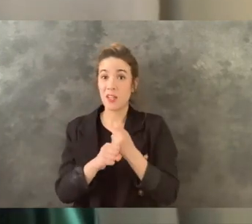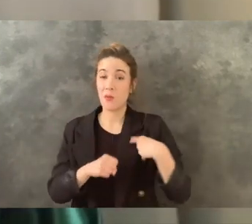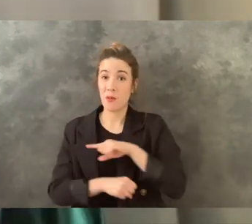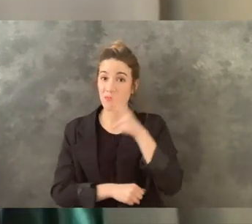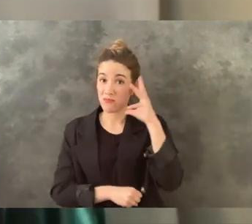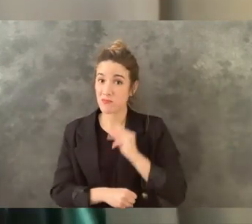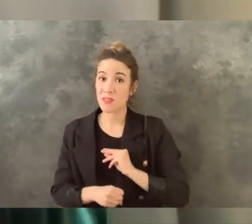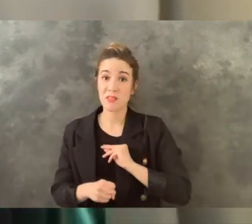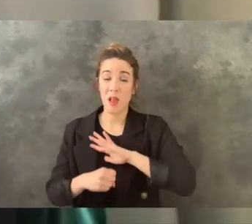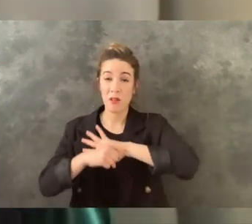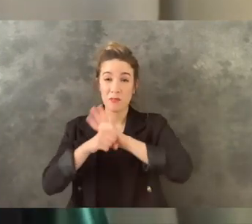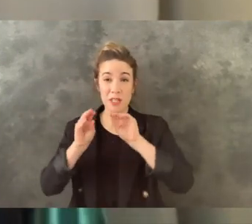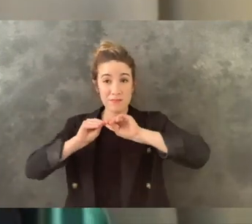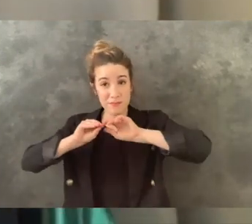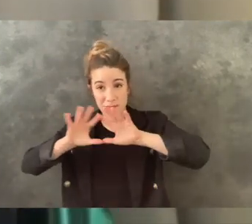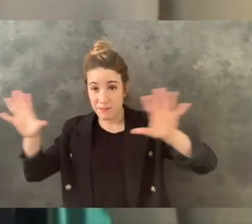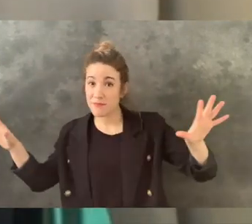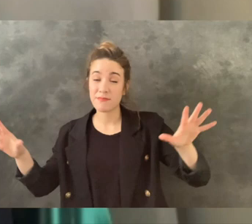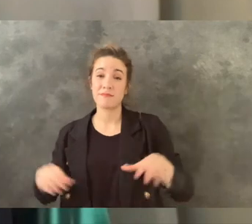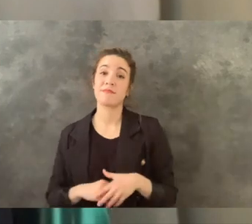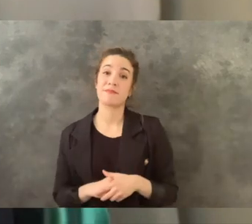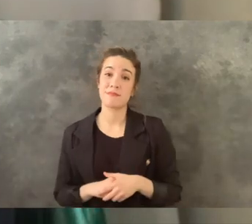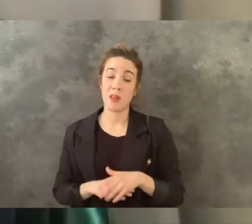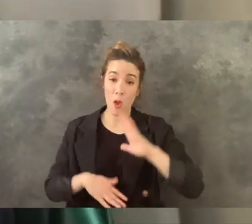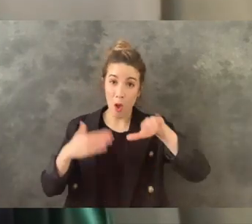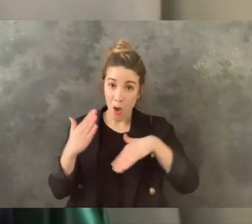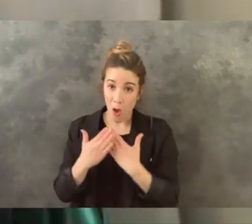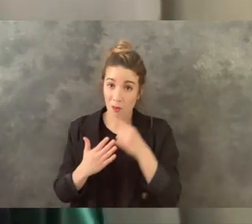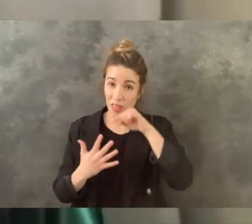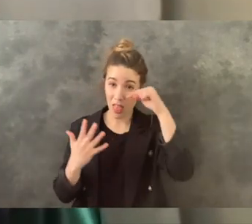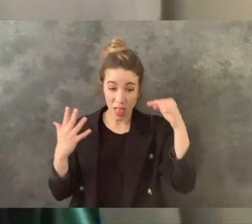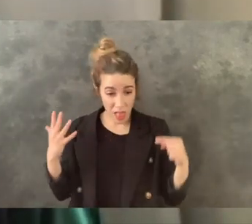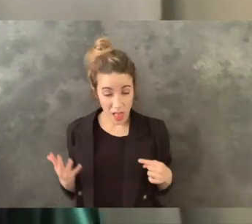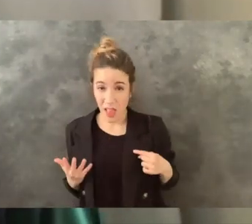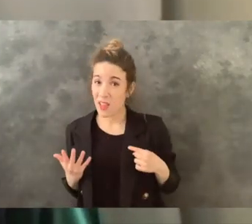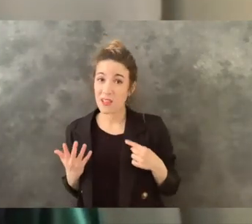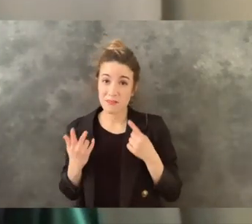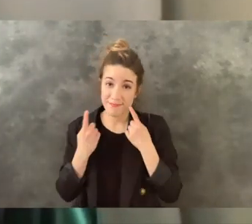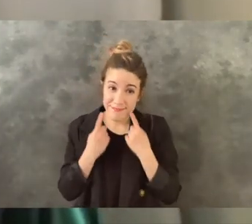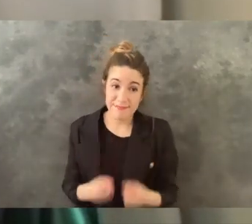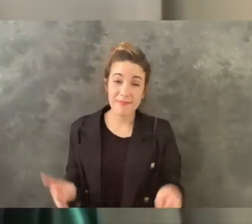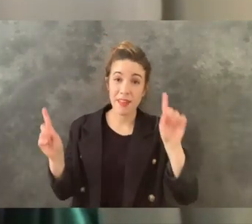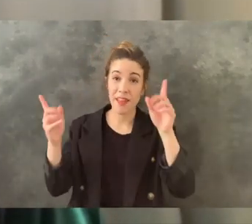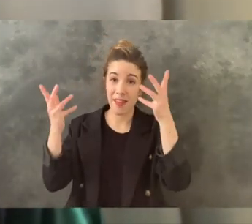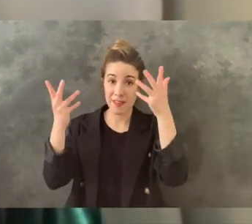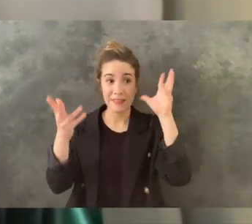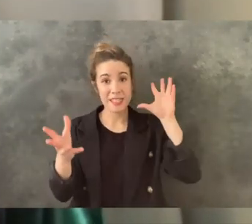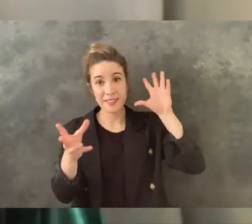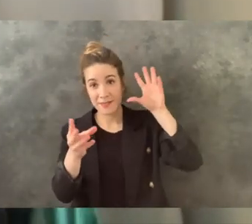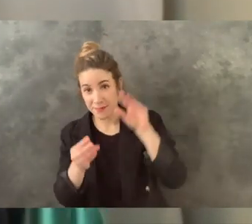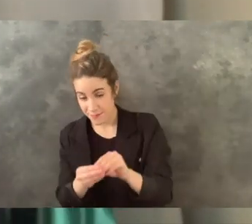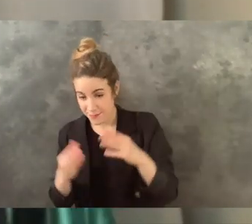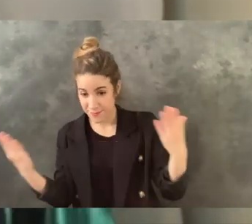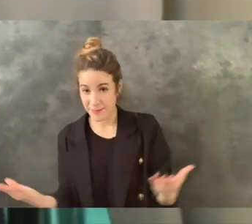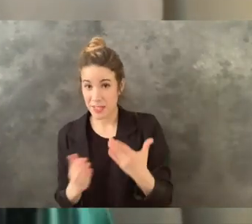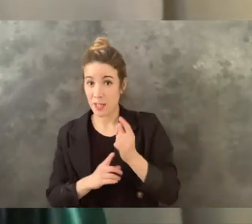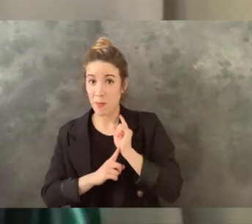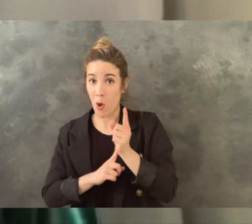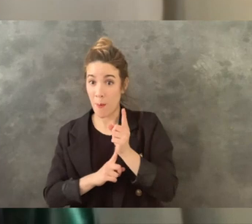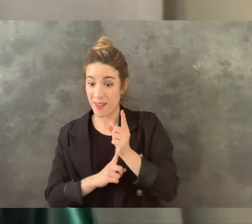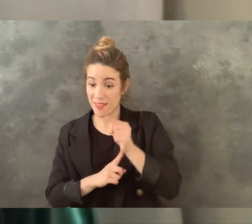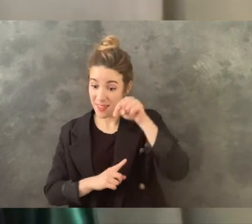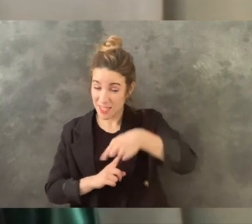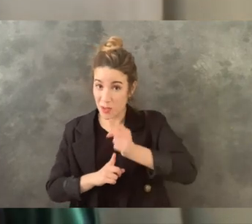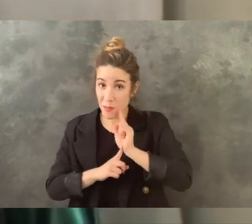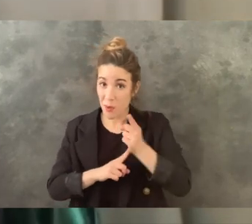in the face of a worldwide pandemic. All of these trials and accomplishments have culminated in this moment.